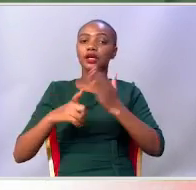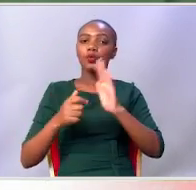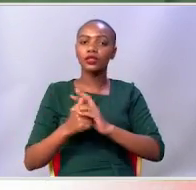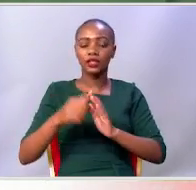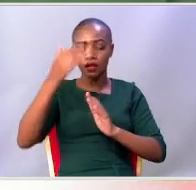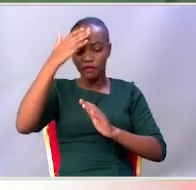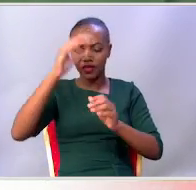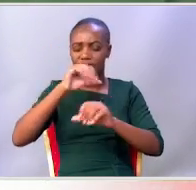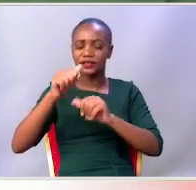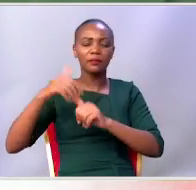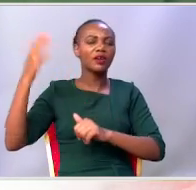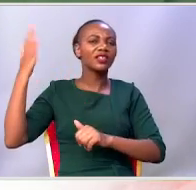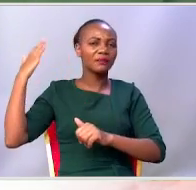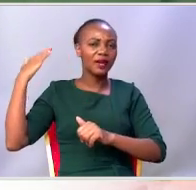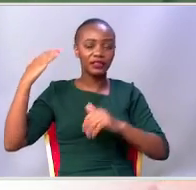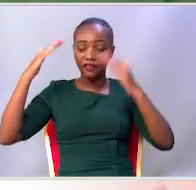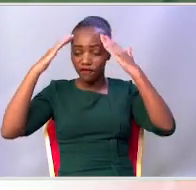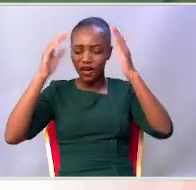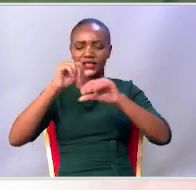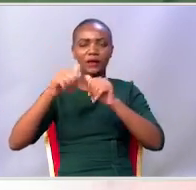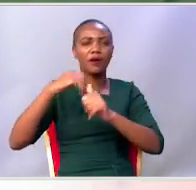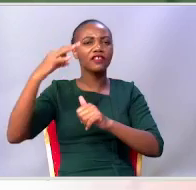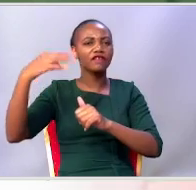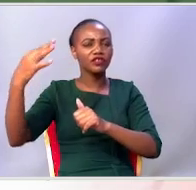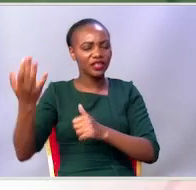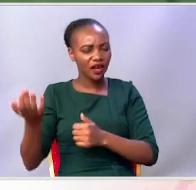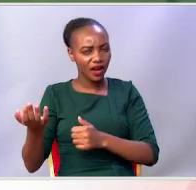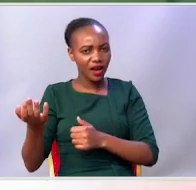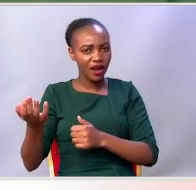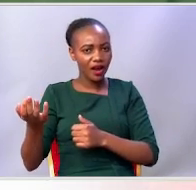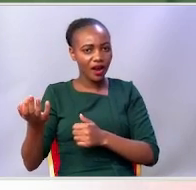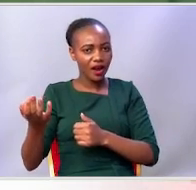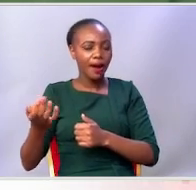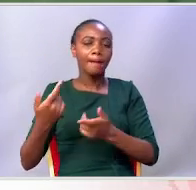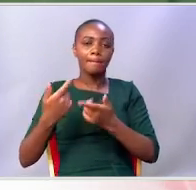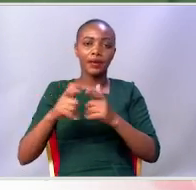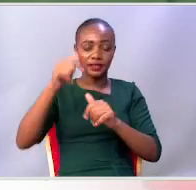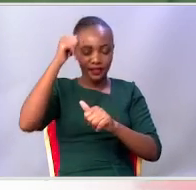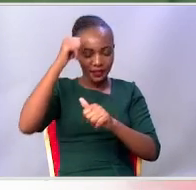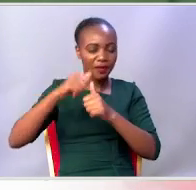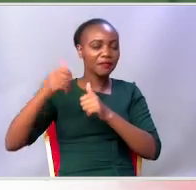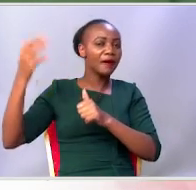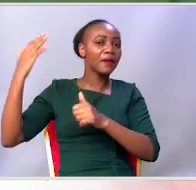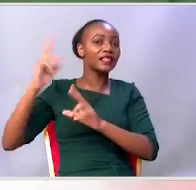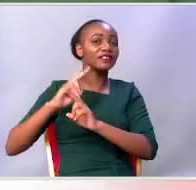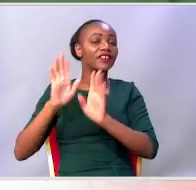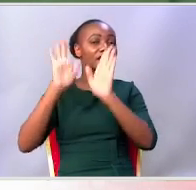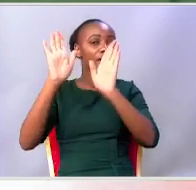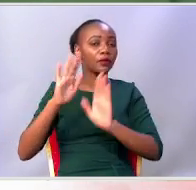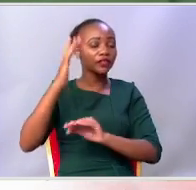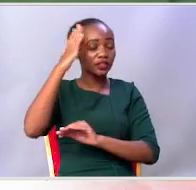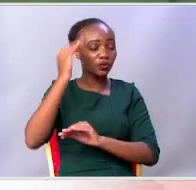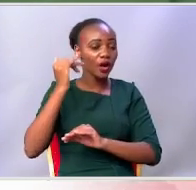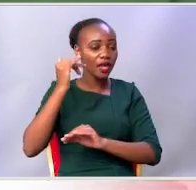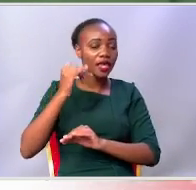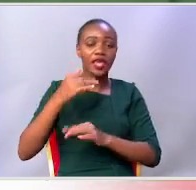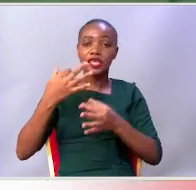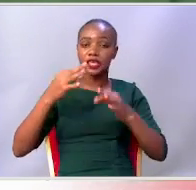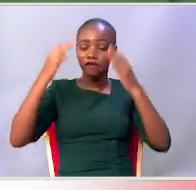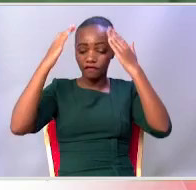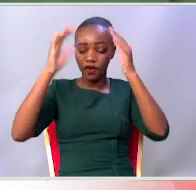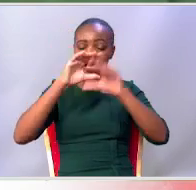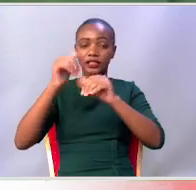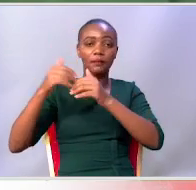forget about the past, you want to look at the future. The past is very important, because if you don't look at the